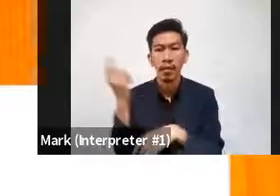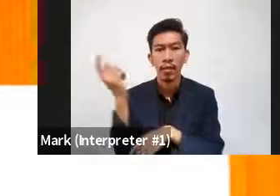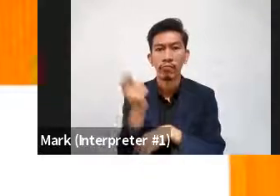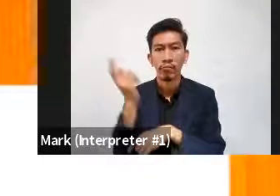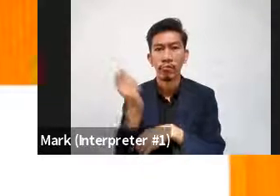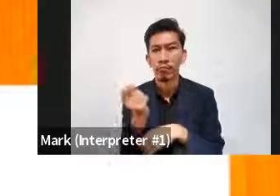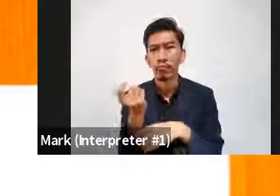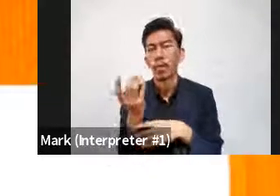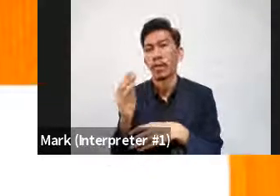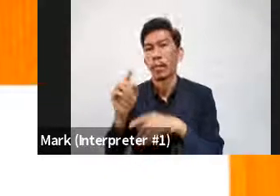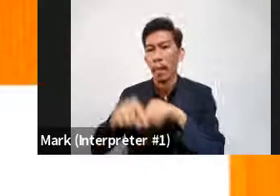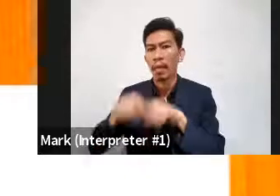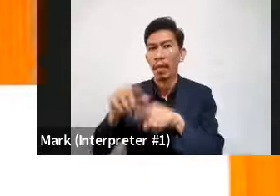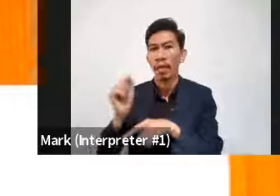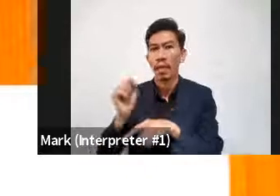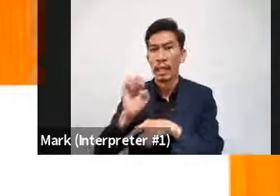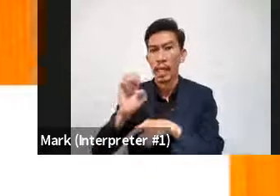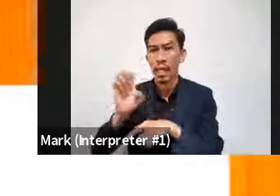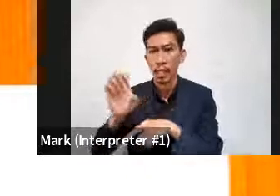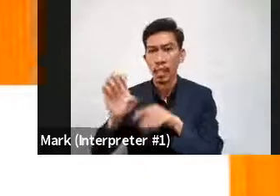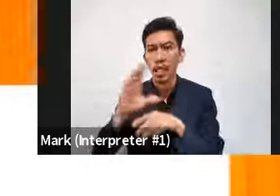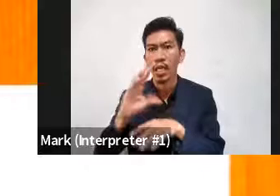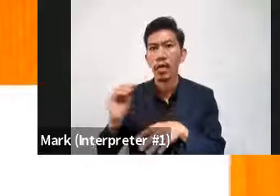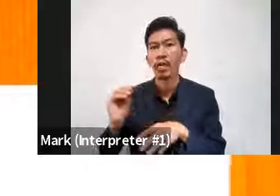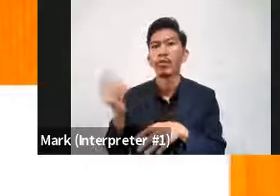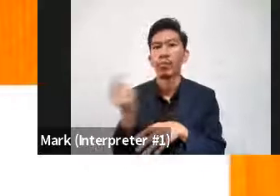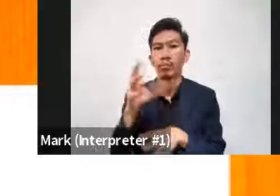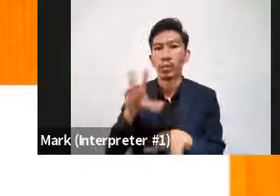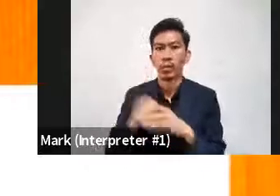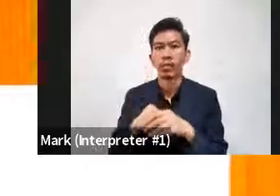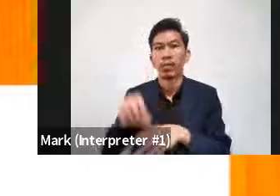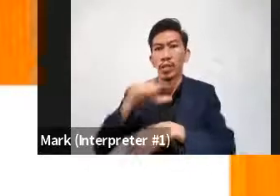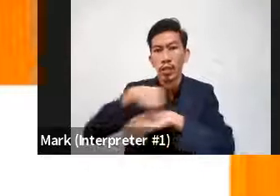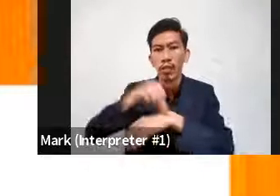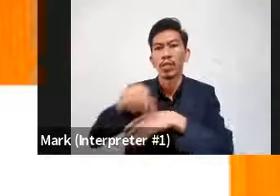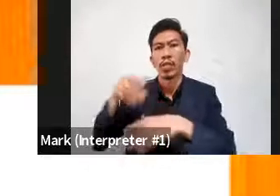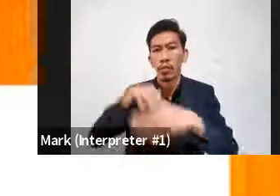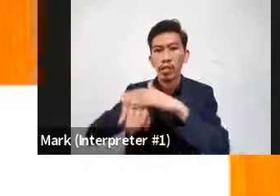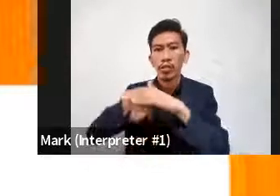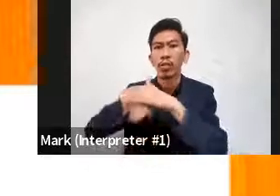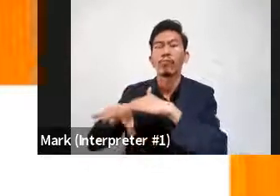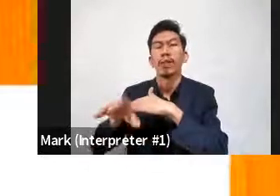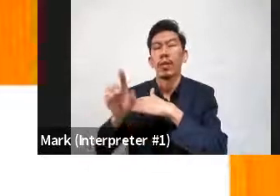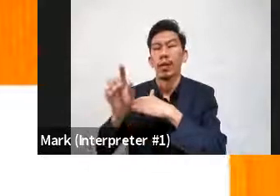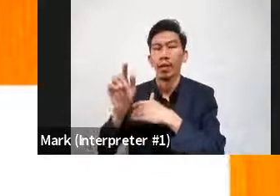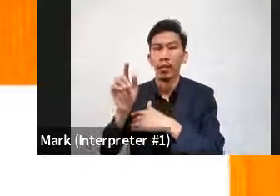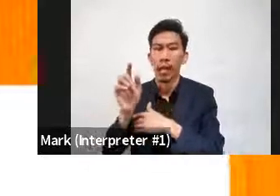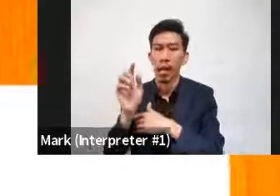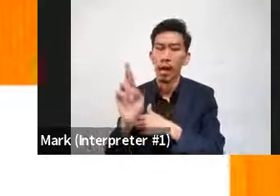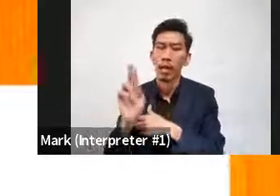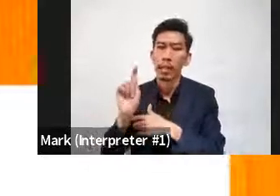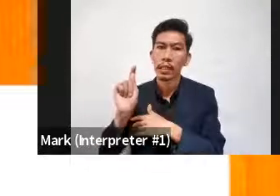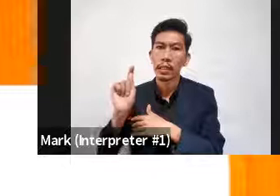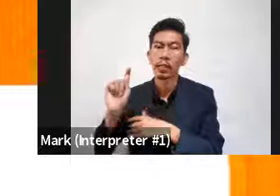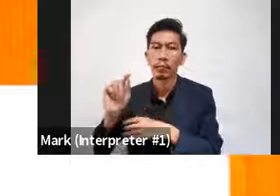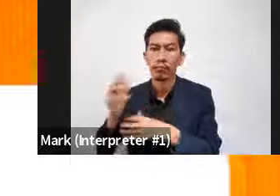system and covered only admissions, surgeries, and radiotherapy sessions. The breast cancer medicine access